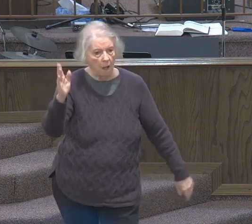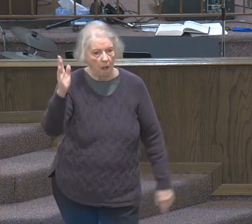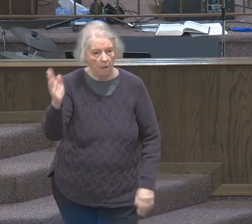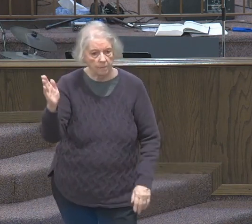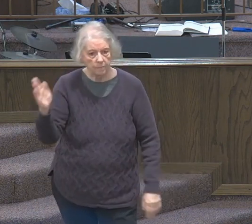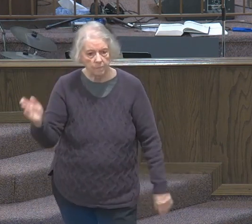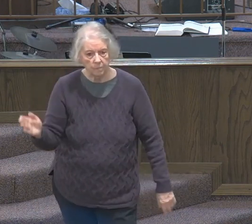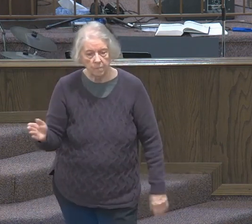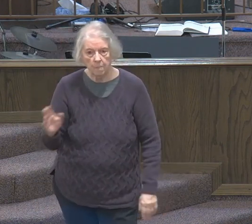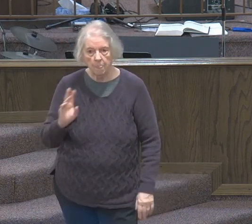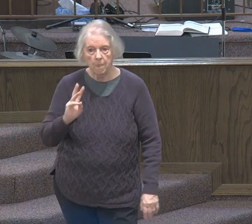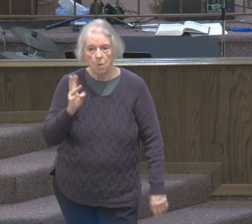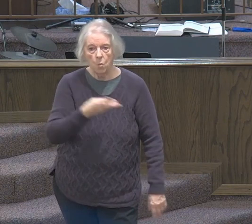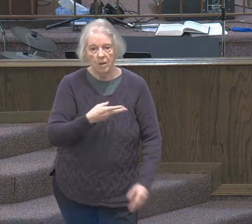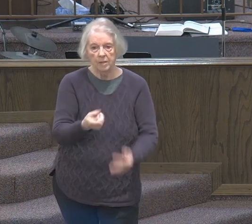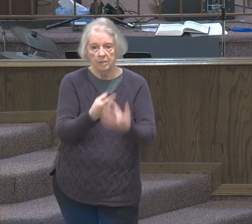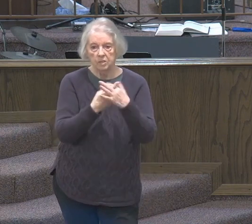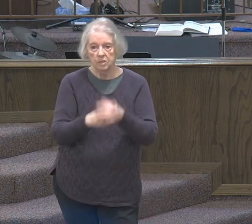happen is we begin to imitate.